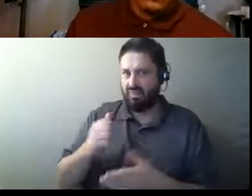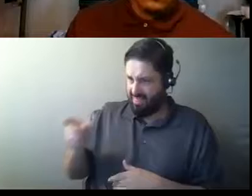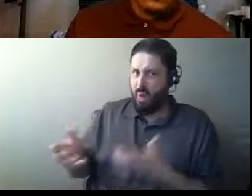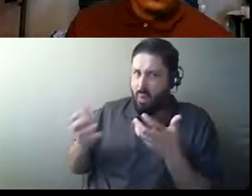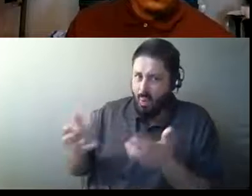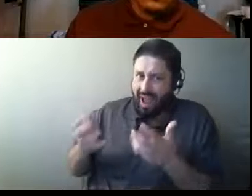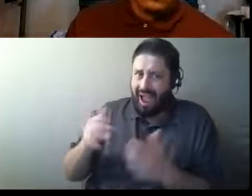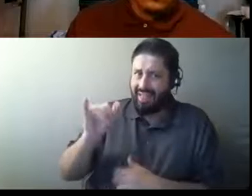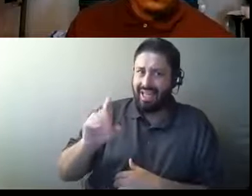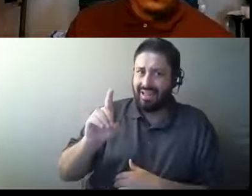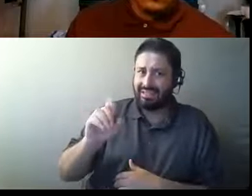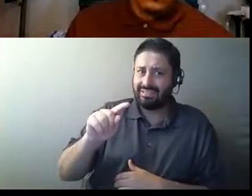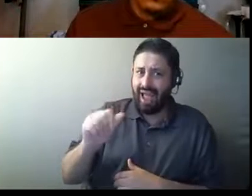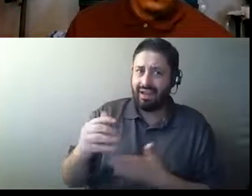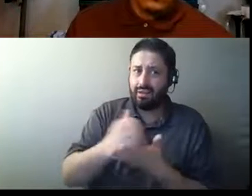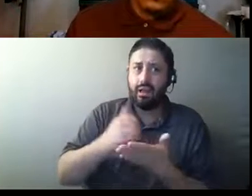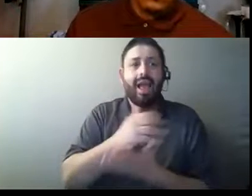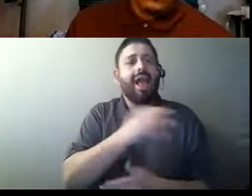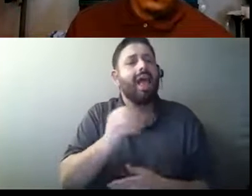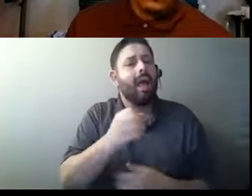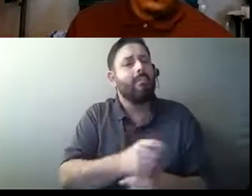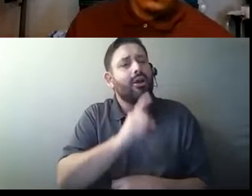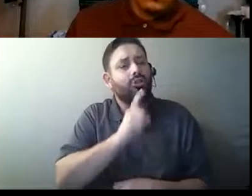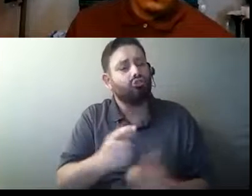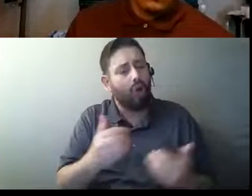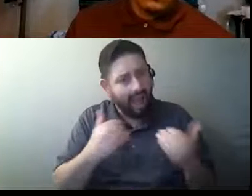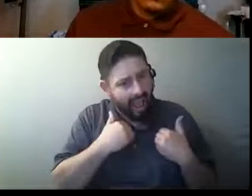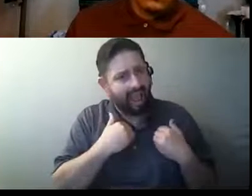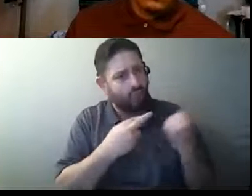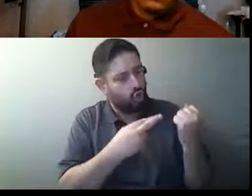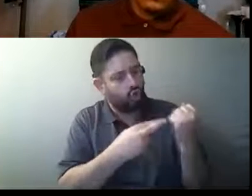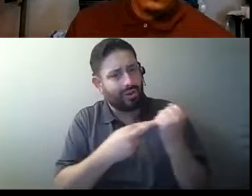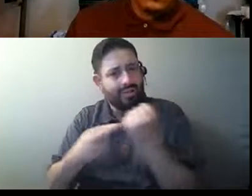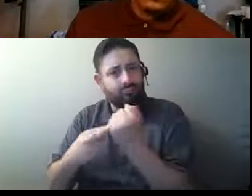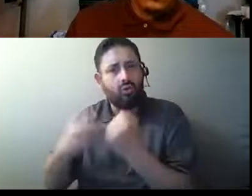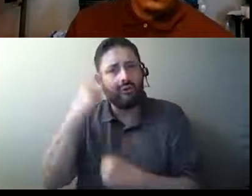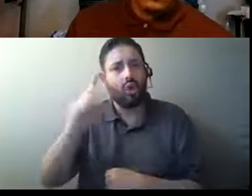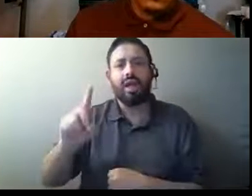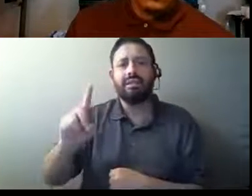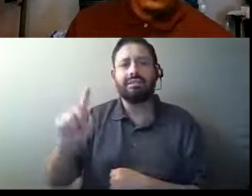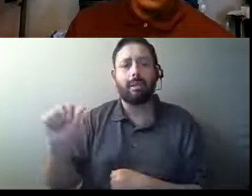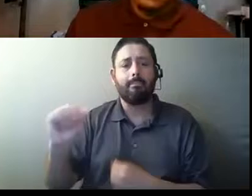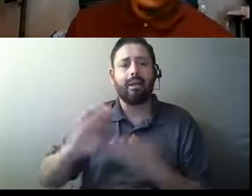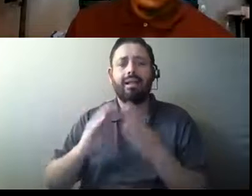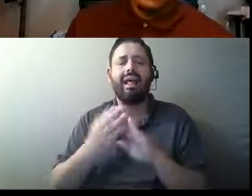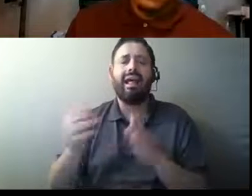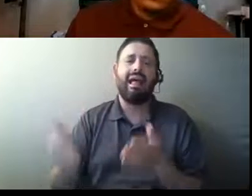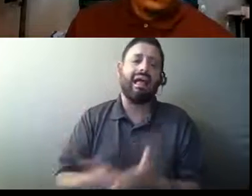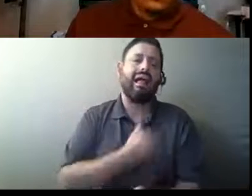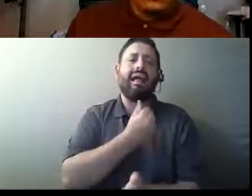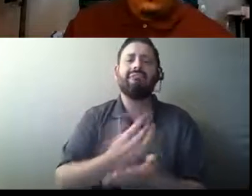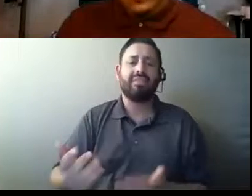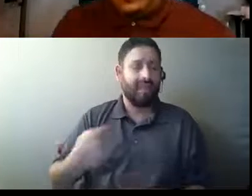do, and make sure that there's resources for the disability community. So everything that I do already